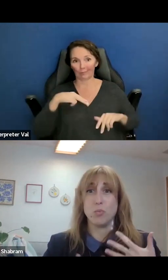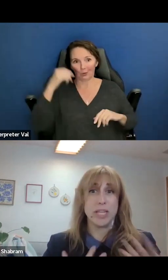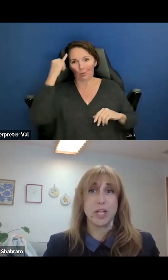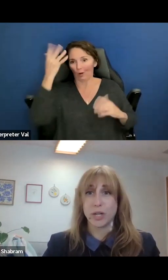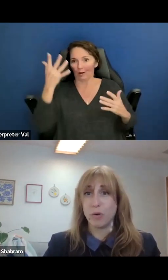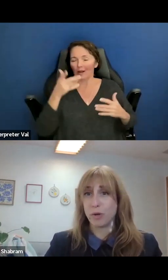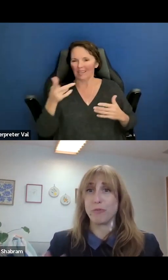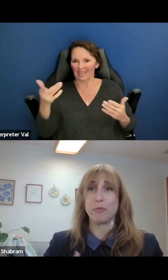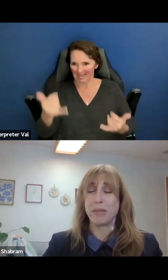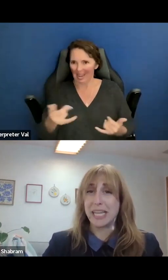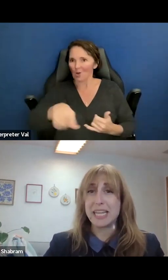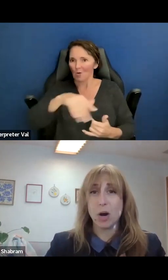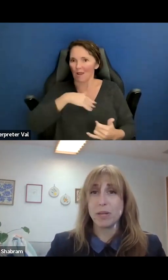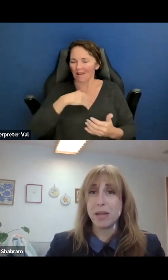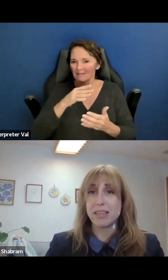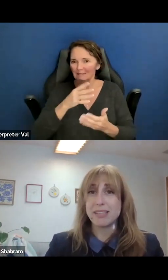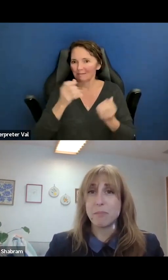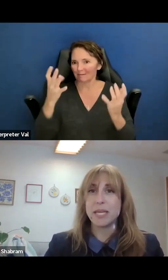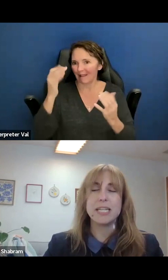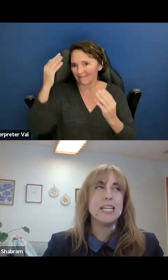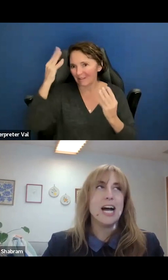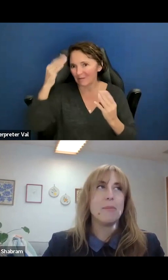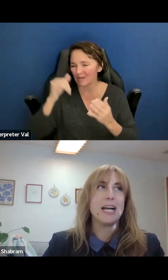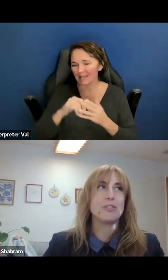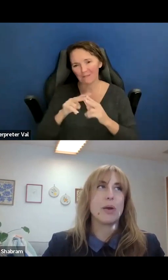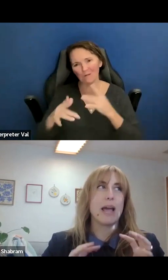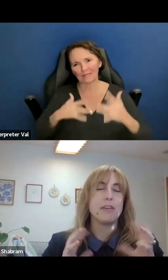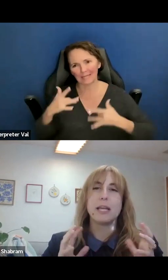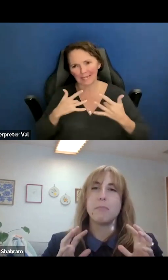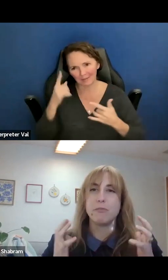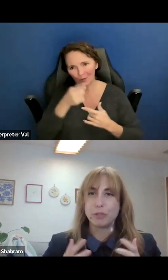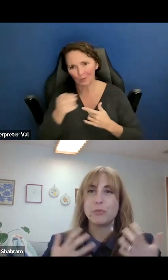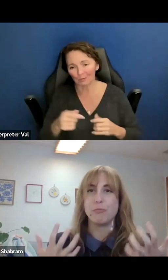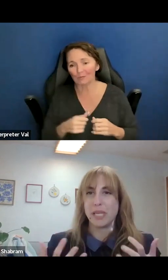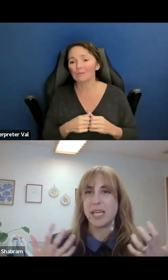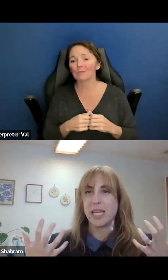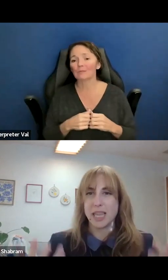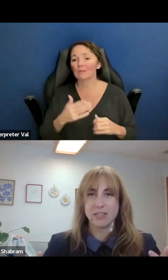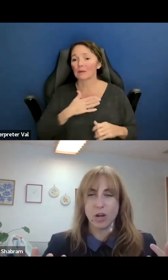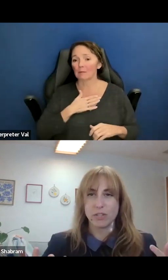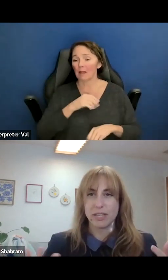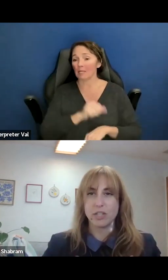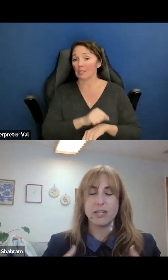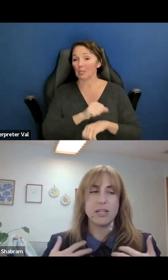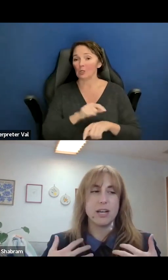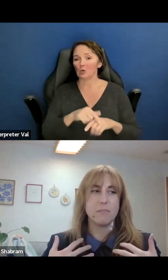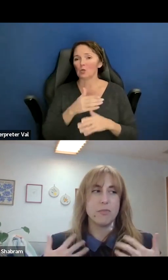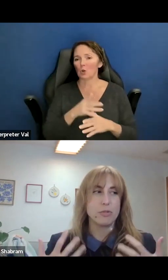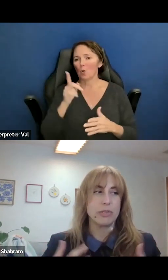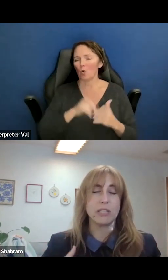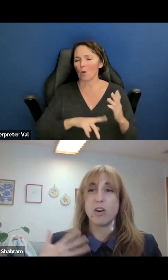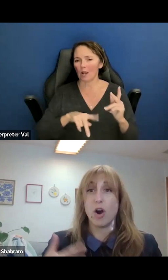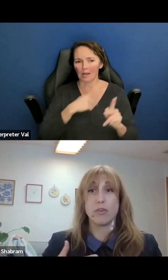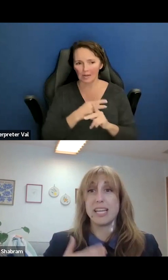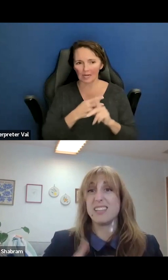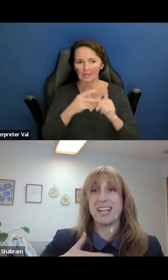was a really critical partner for me in helping make this happen. And so I feel like by virtue of being in this conversation, folks